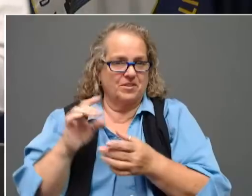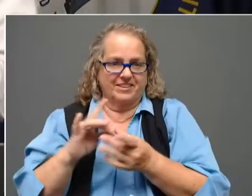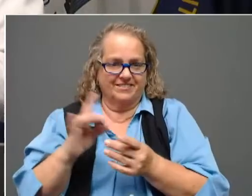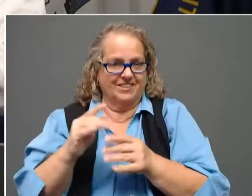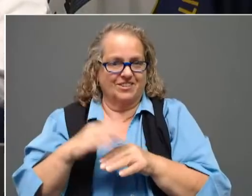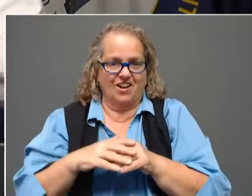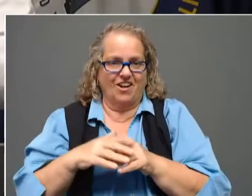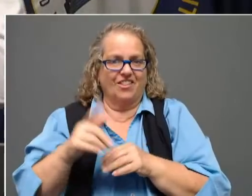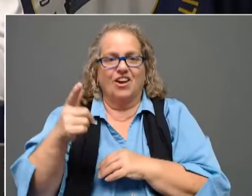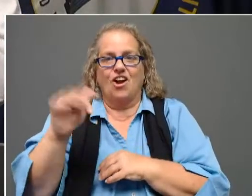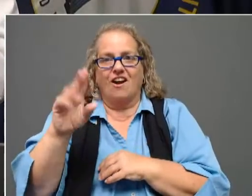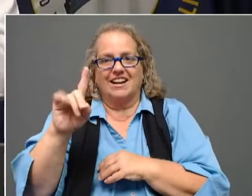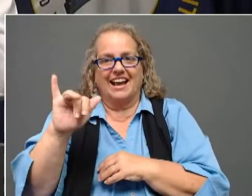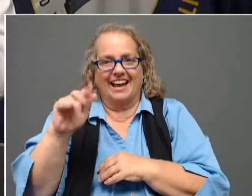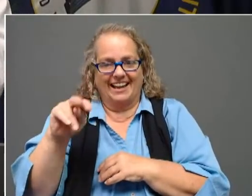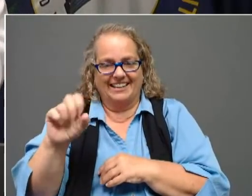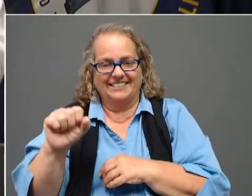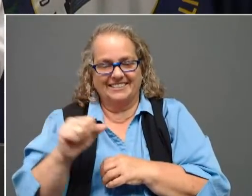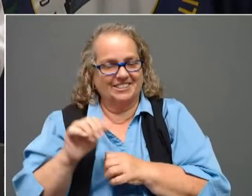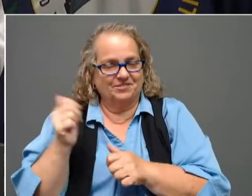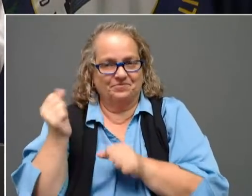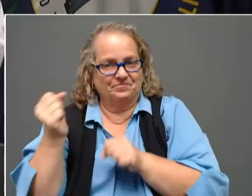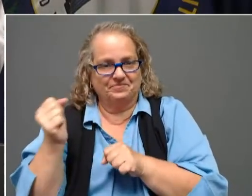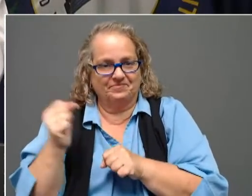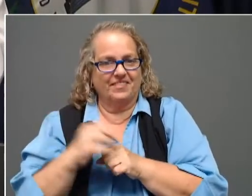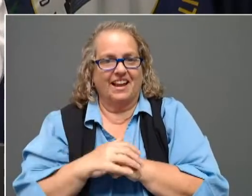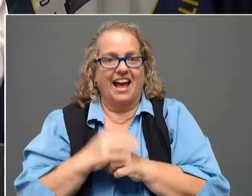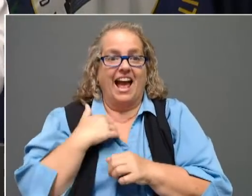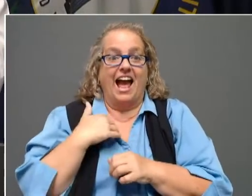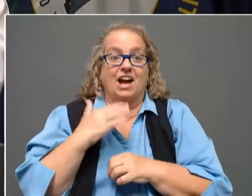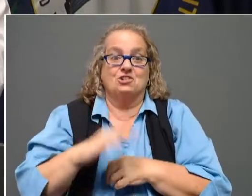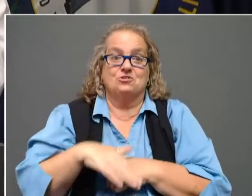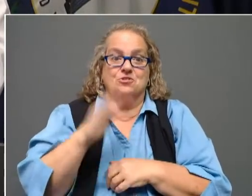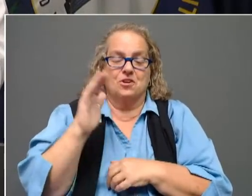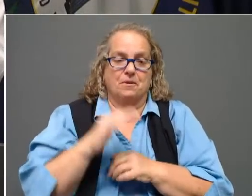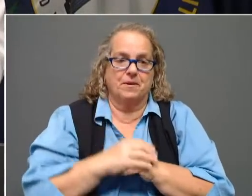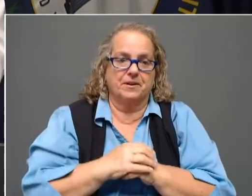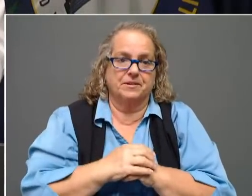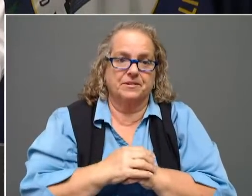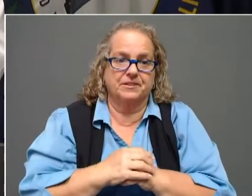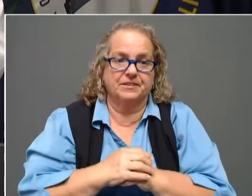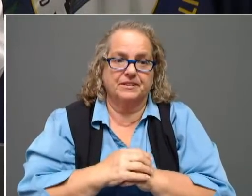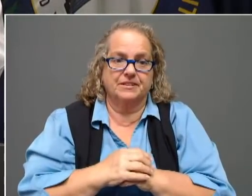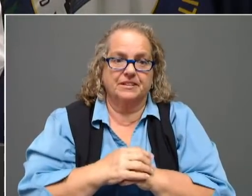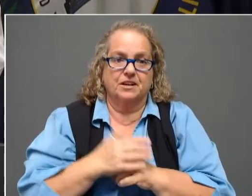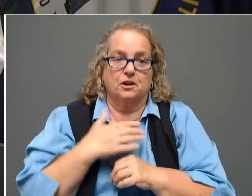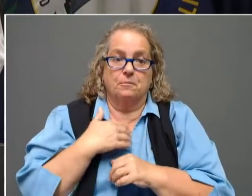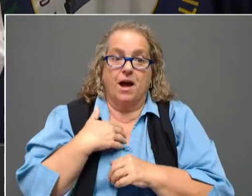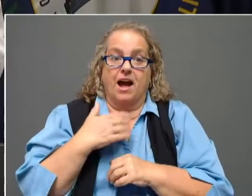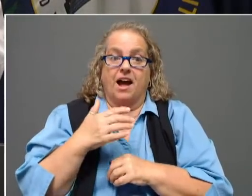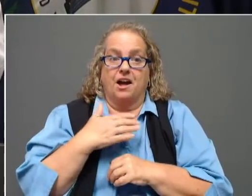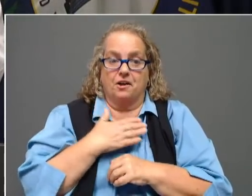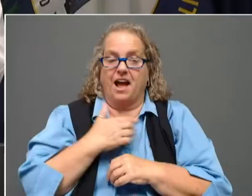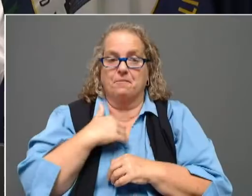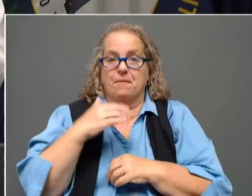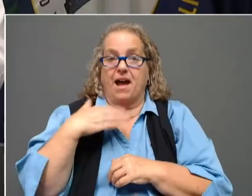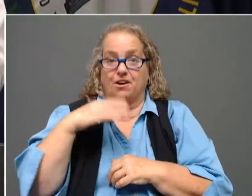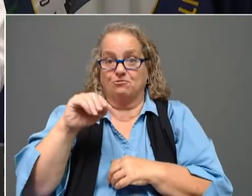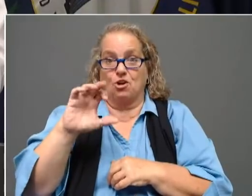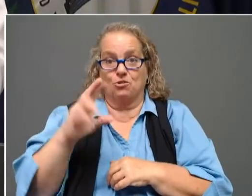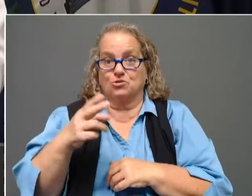Guardians. I grew up during the Cardiac Kids, and when Mike Hargrove was at first base, not the coach, and so it was a